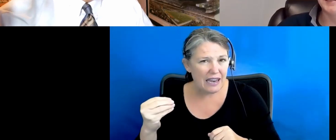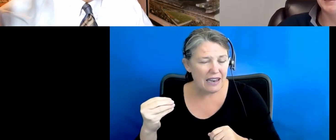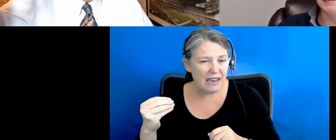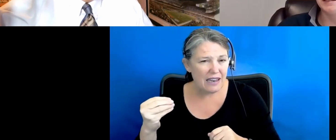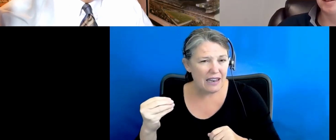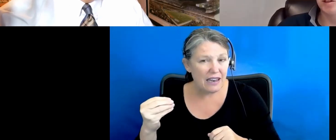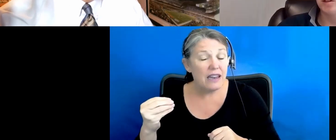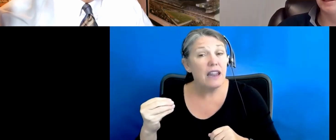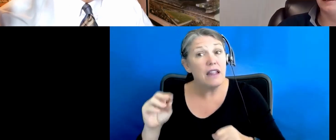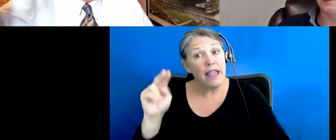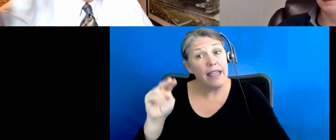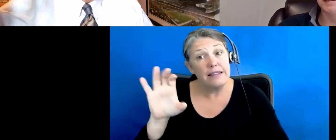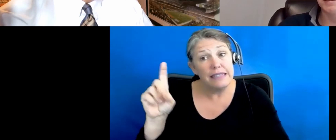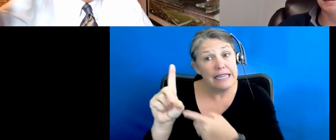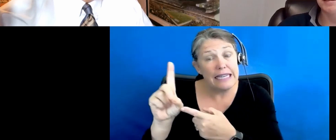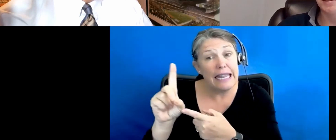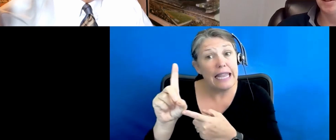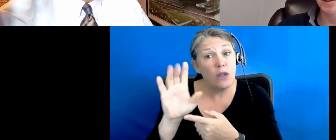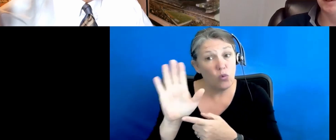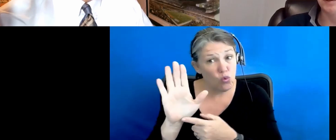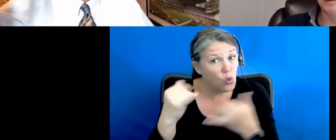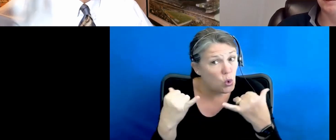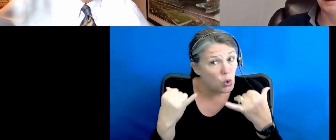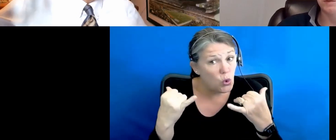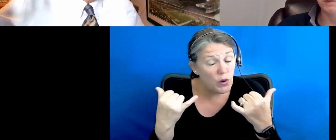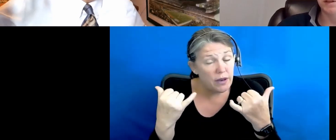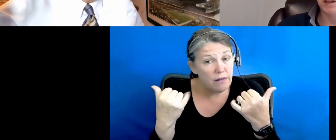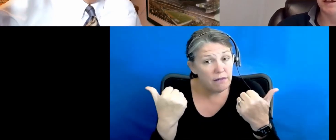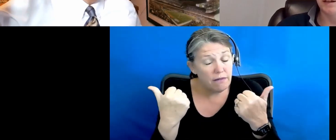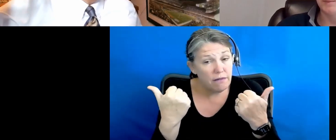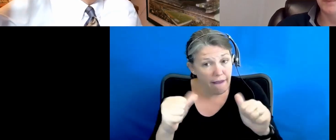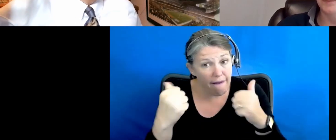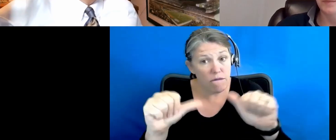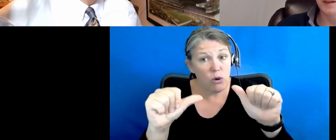the NCD's current efforts to